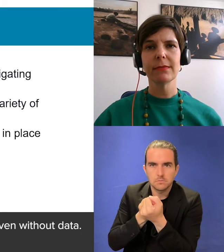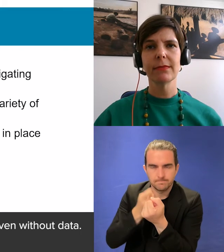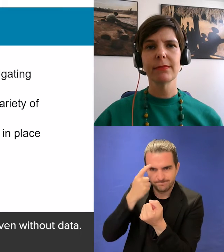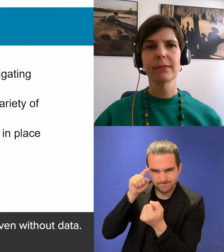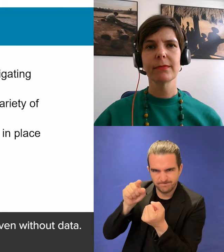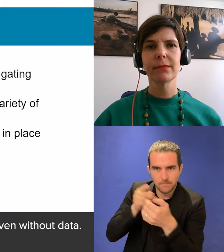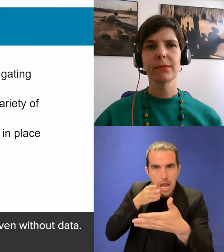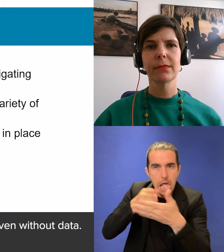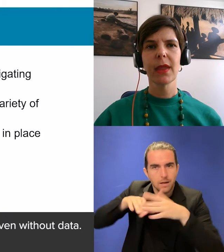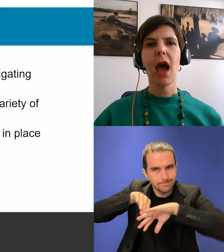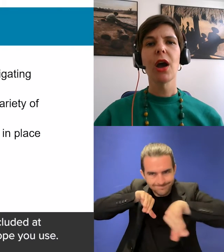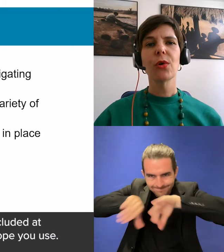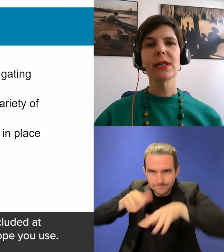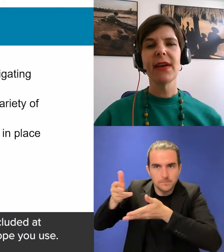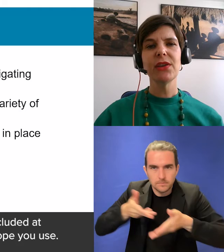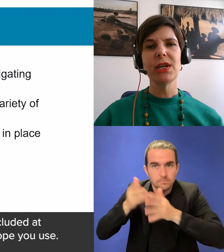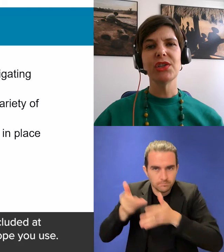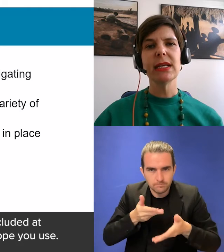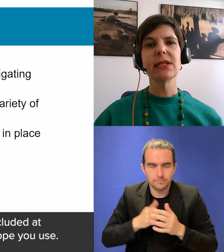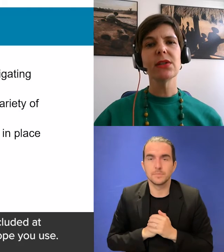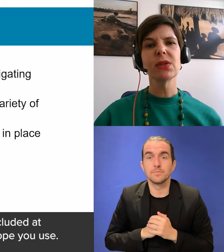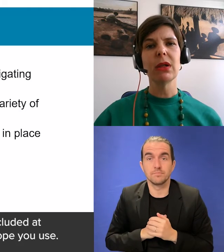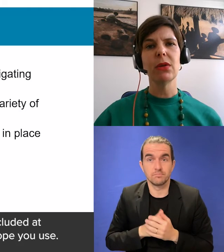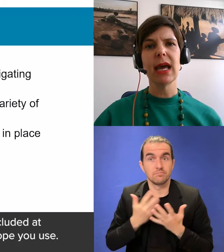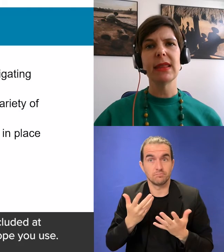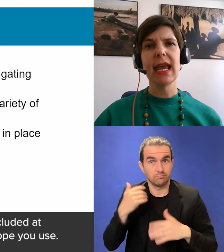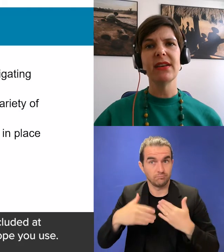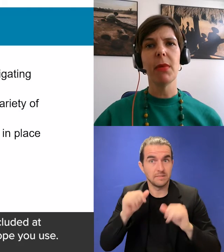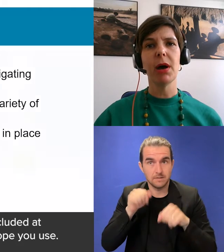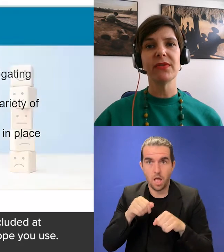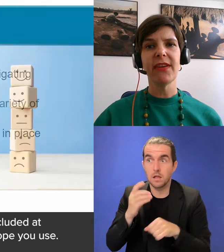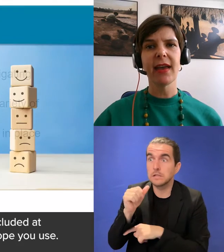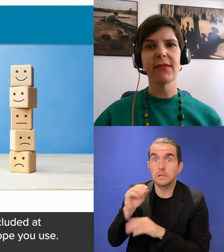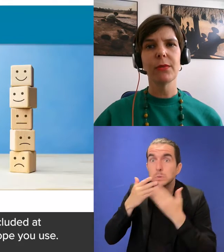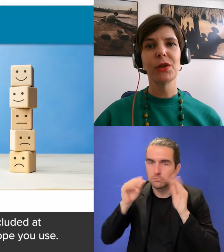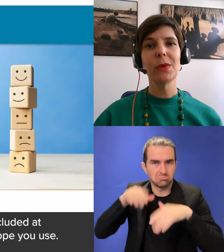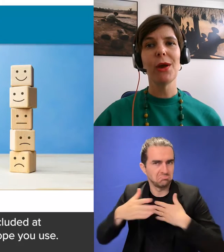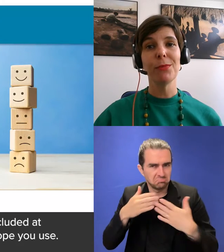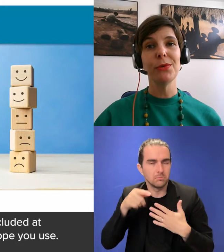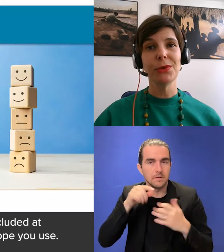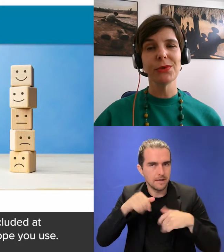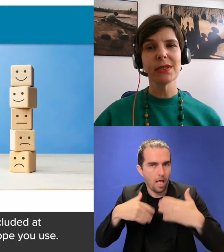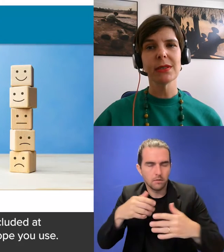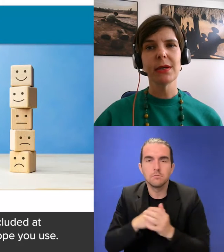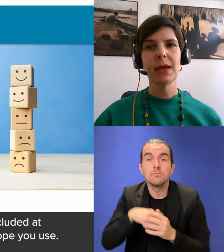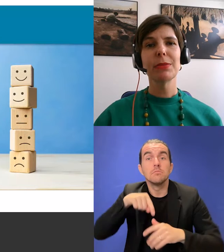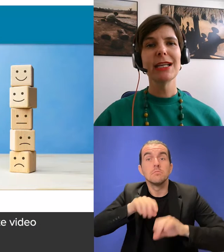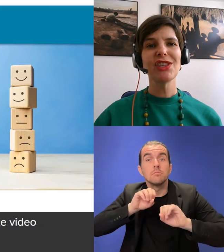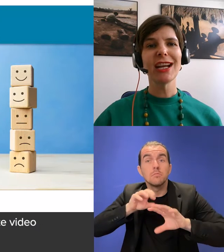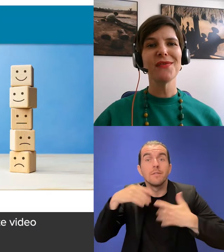data. A course evaluation is also included at the end of Module 5, which we hope you